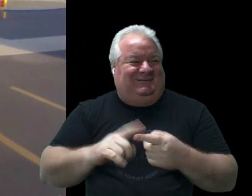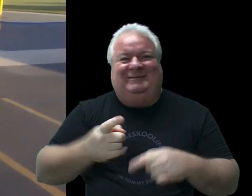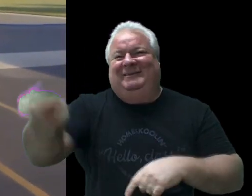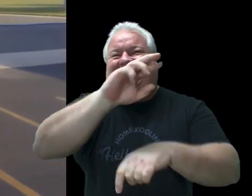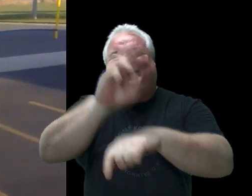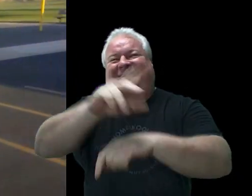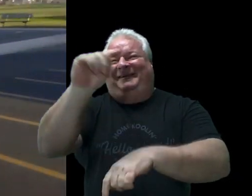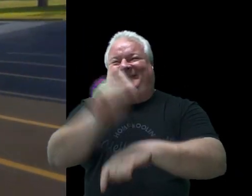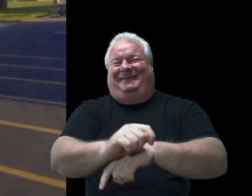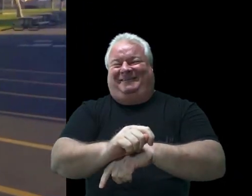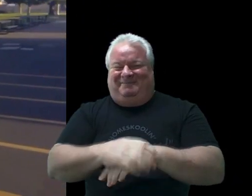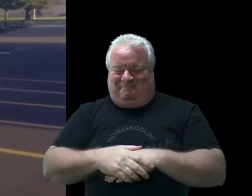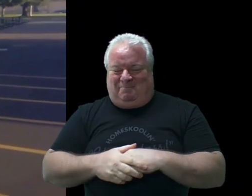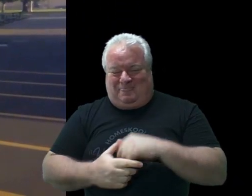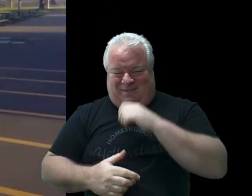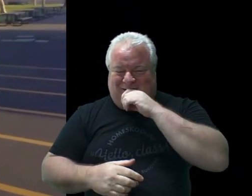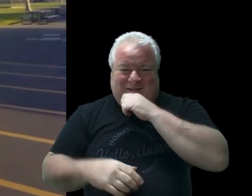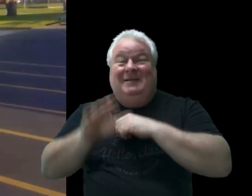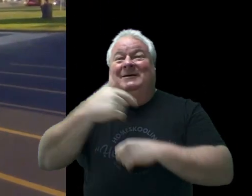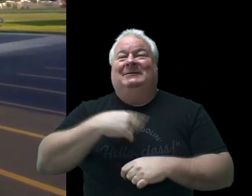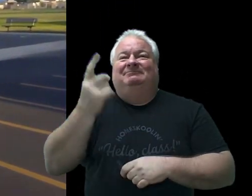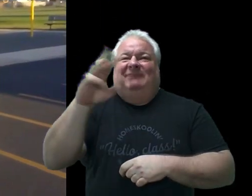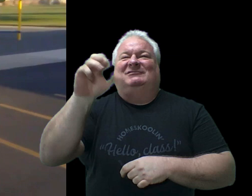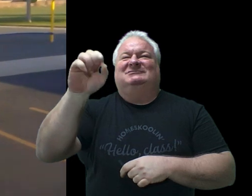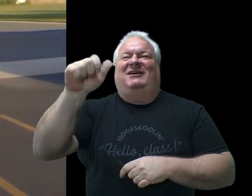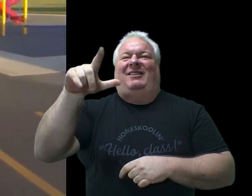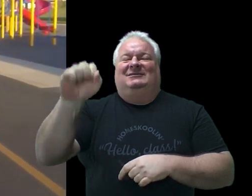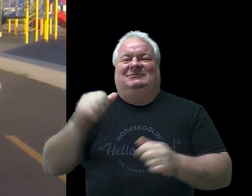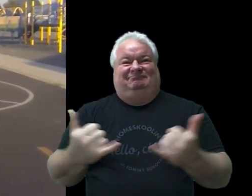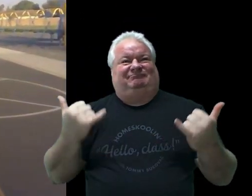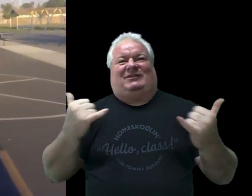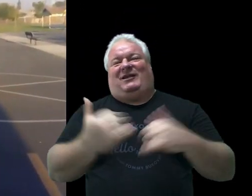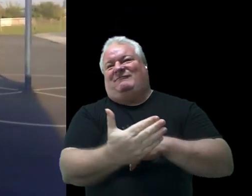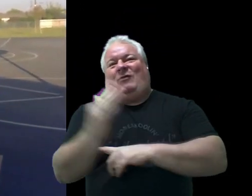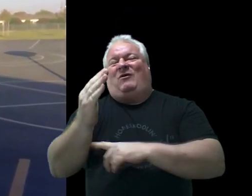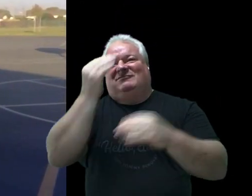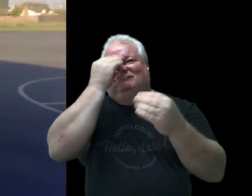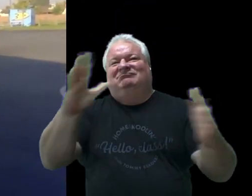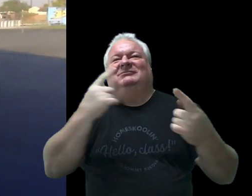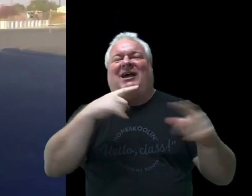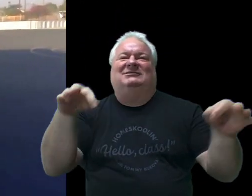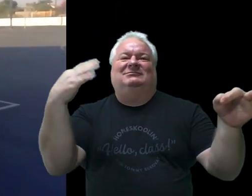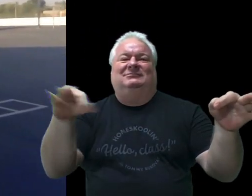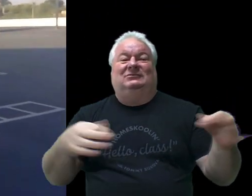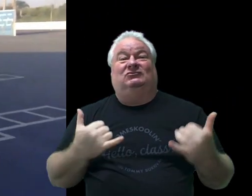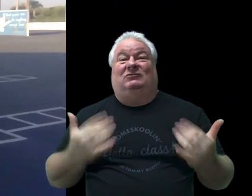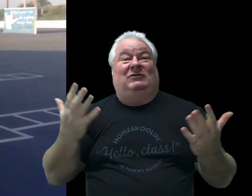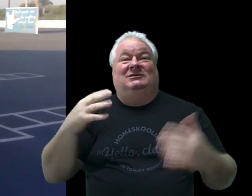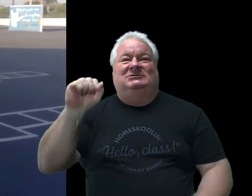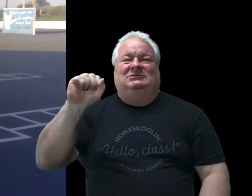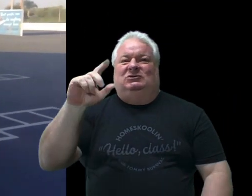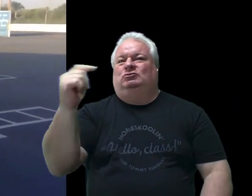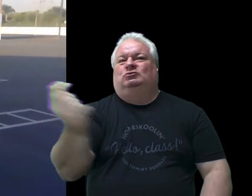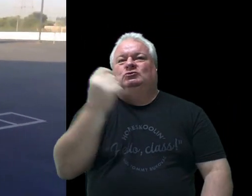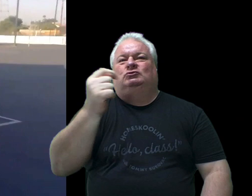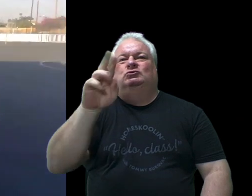Good morning, Raymond Temple. This is Dr. Salas with today's morning announcements.